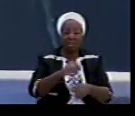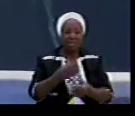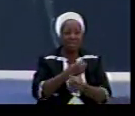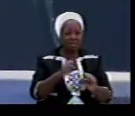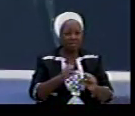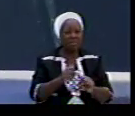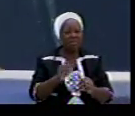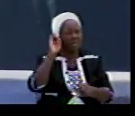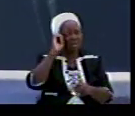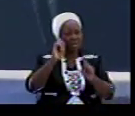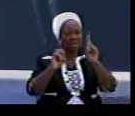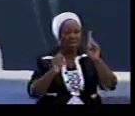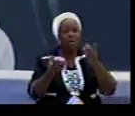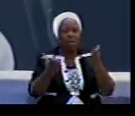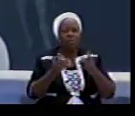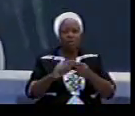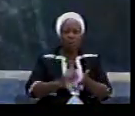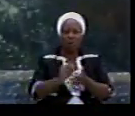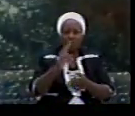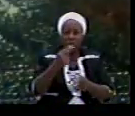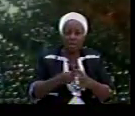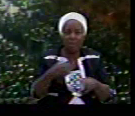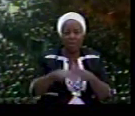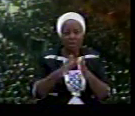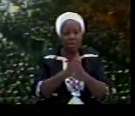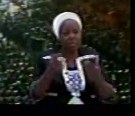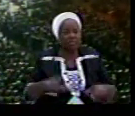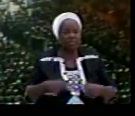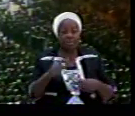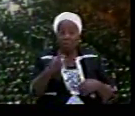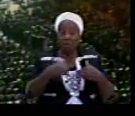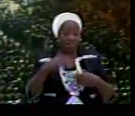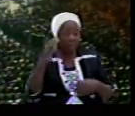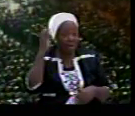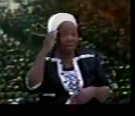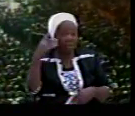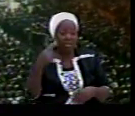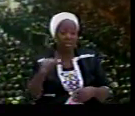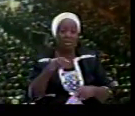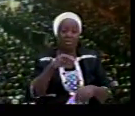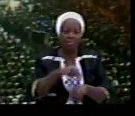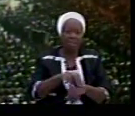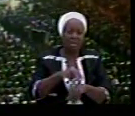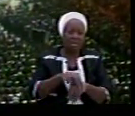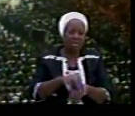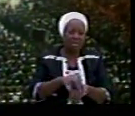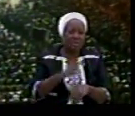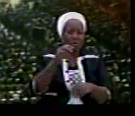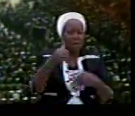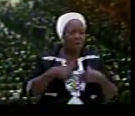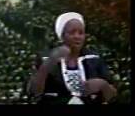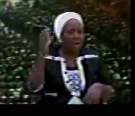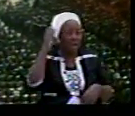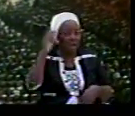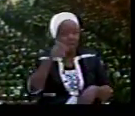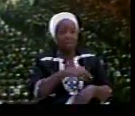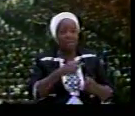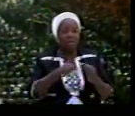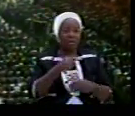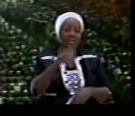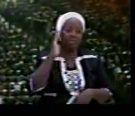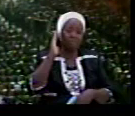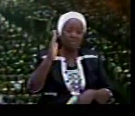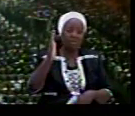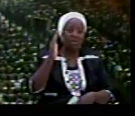of life. And you have heard the message. You've heard about the miracle. You've